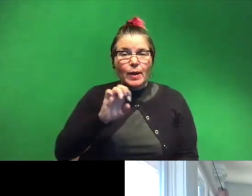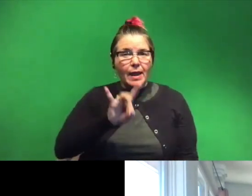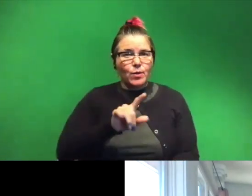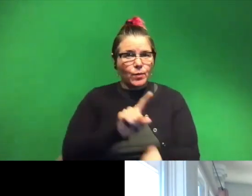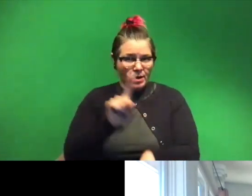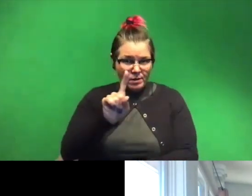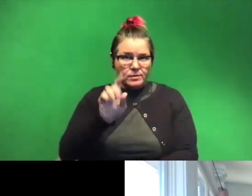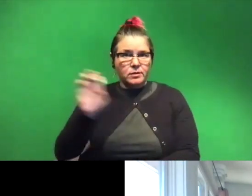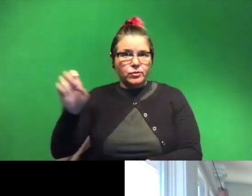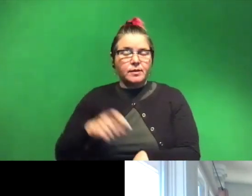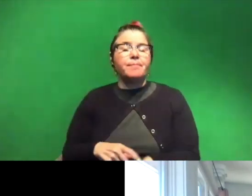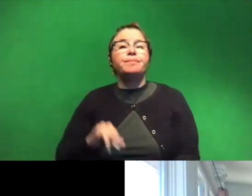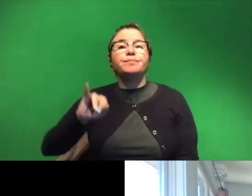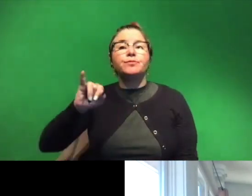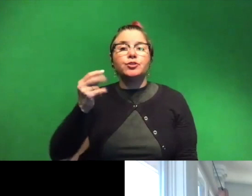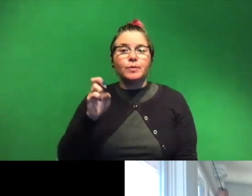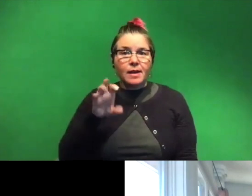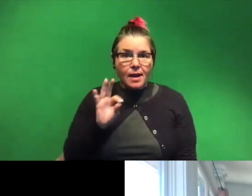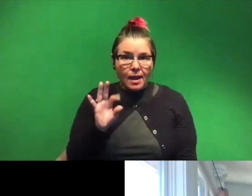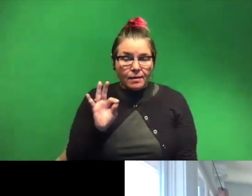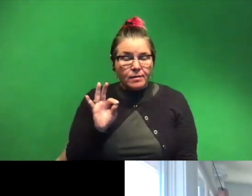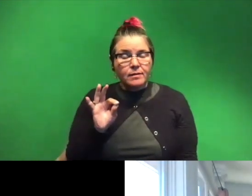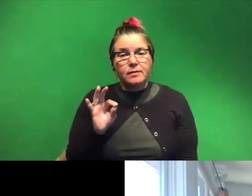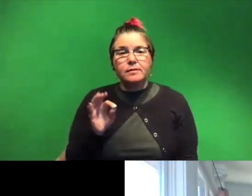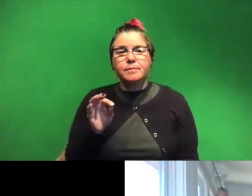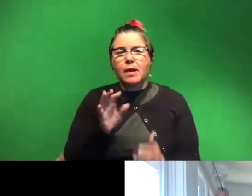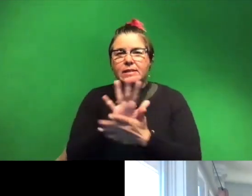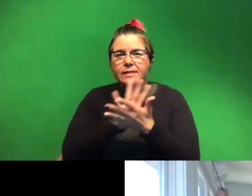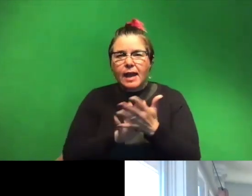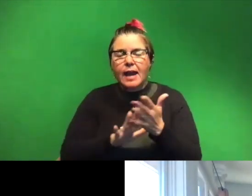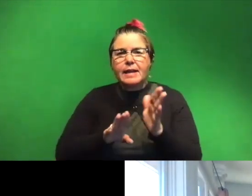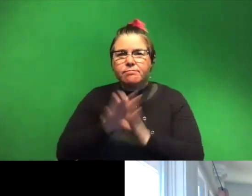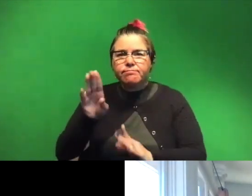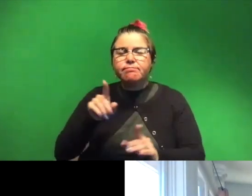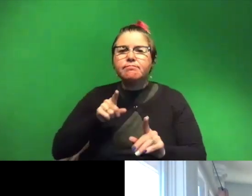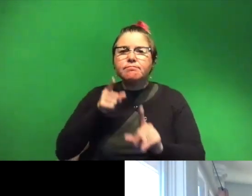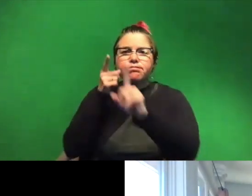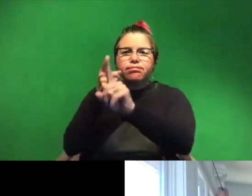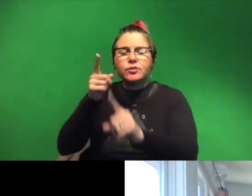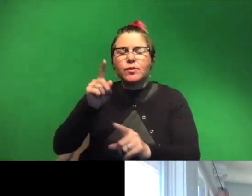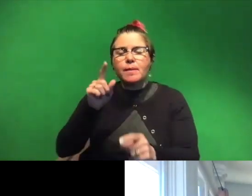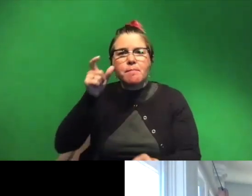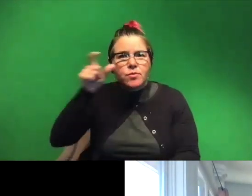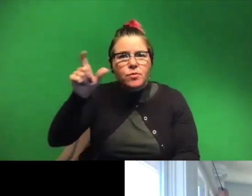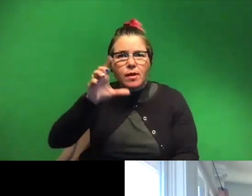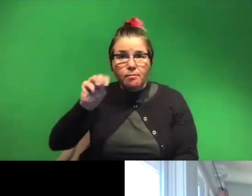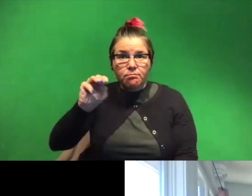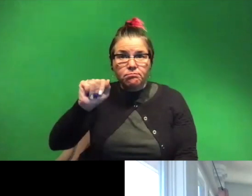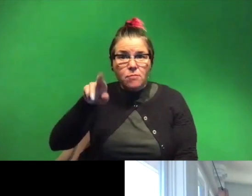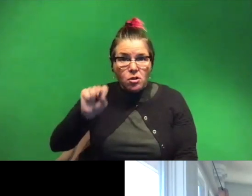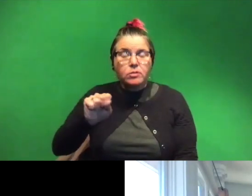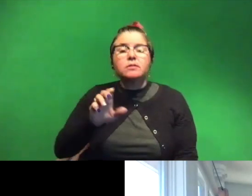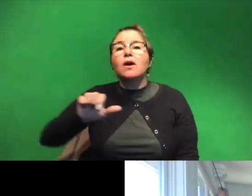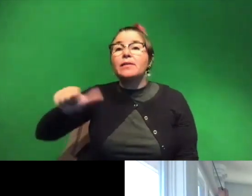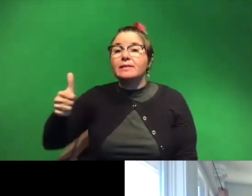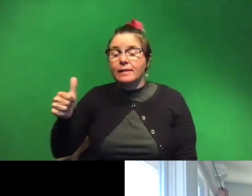p.m. On June 9th, we're going to be talking about designing missions to the moon and Mars. On the 10th, we're going to